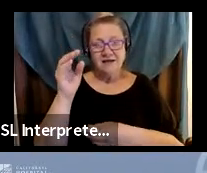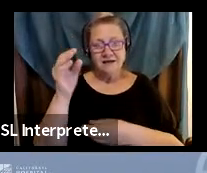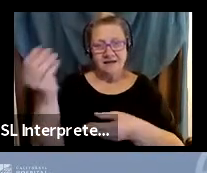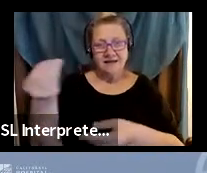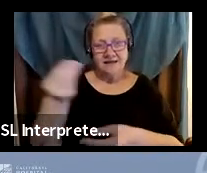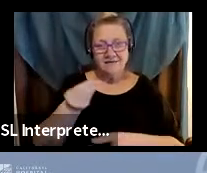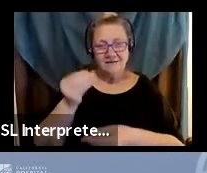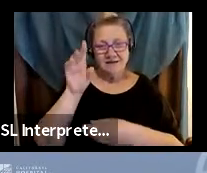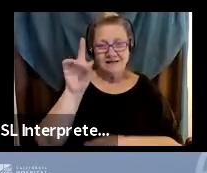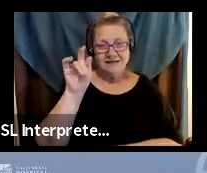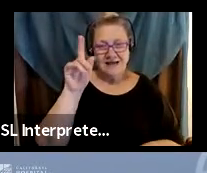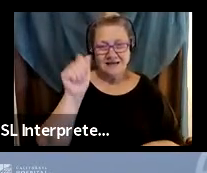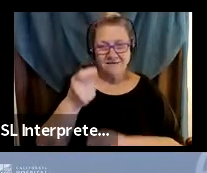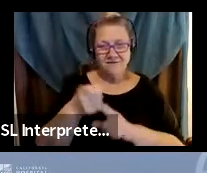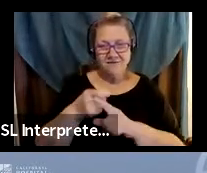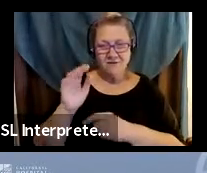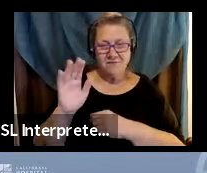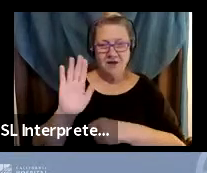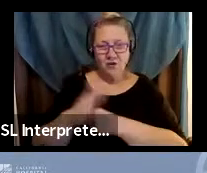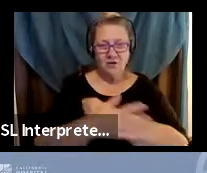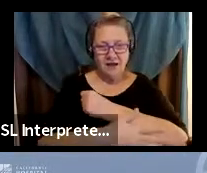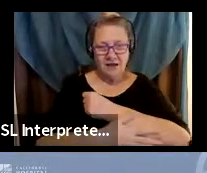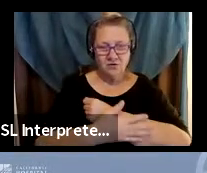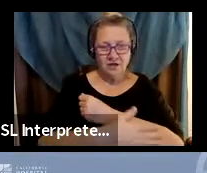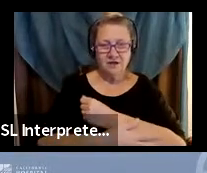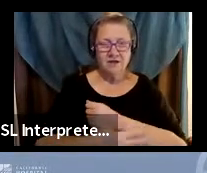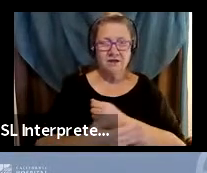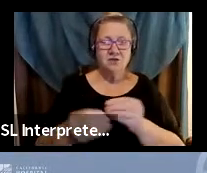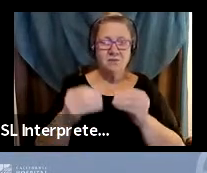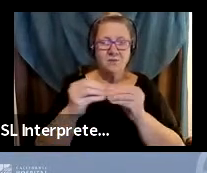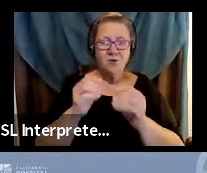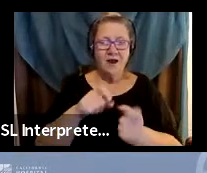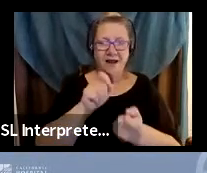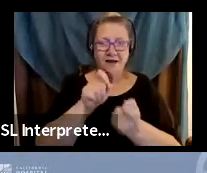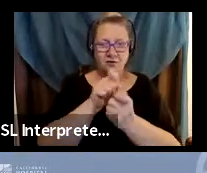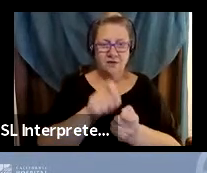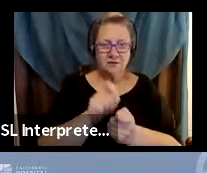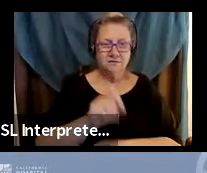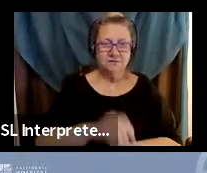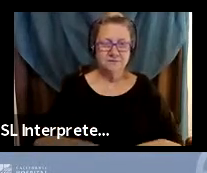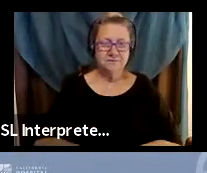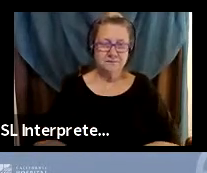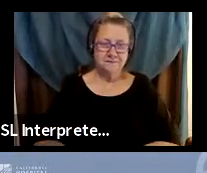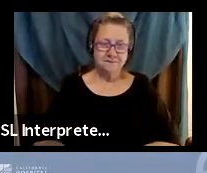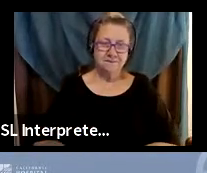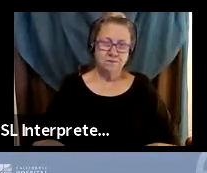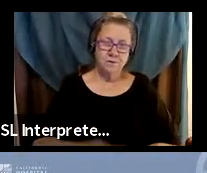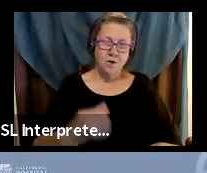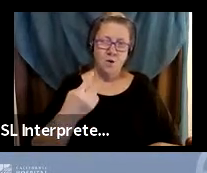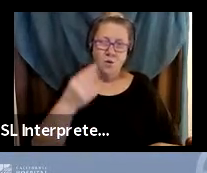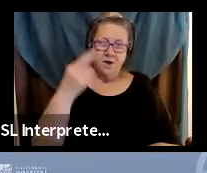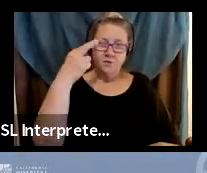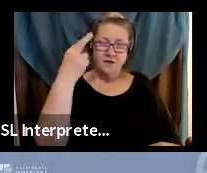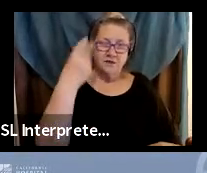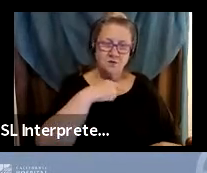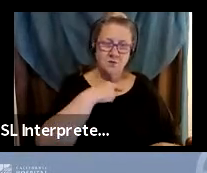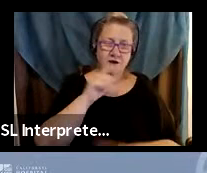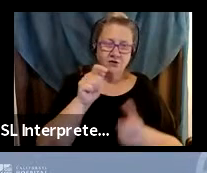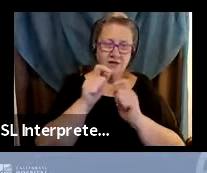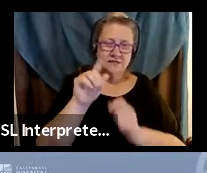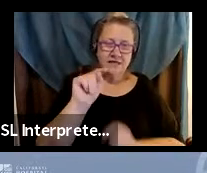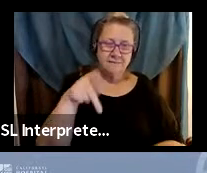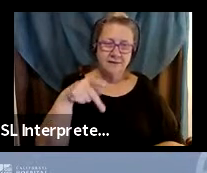out on this on a county by county level. My impression, and one of the reasons that we were switching to the TPA, was that we would get